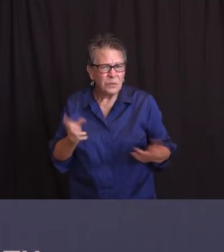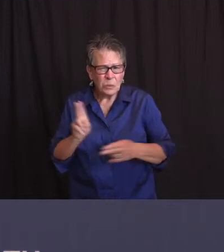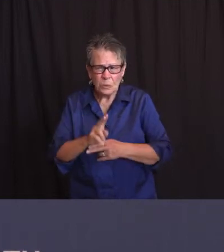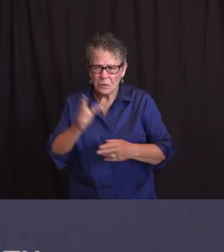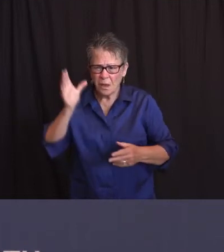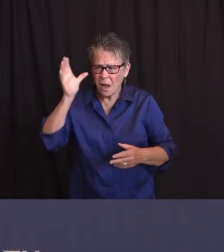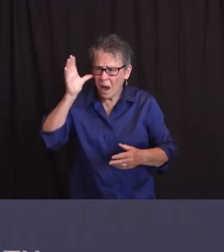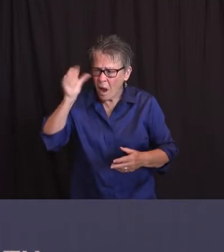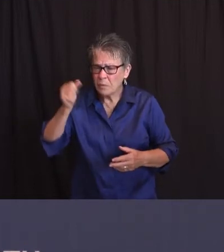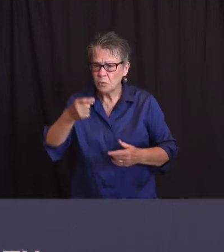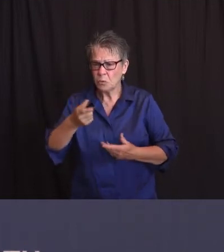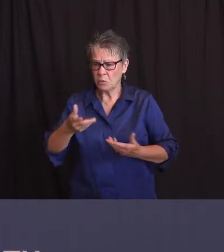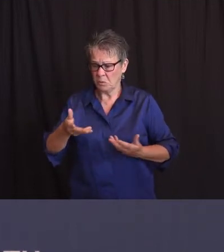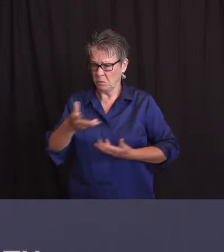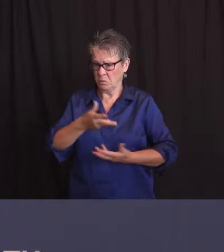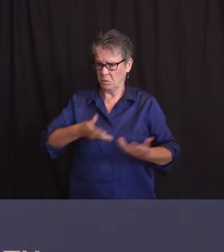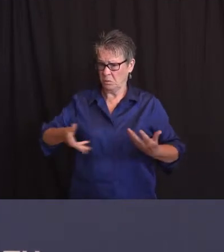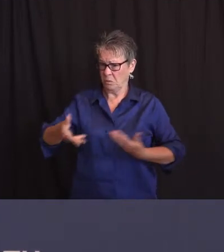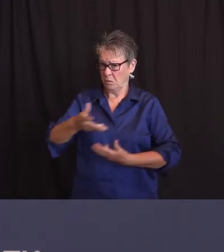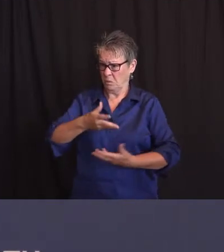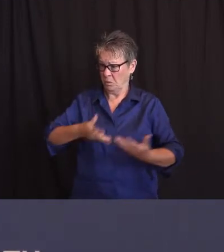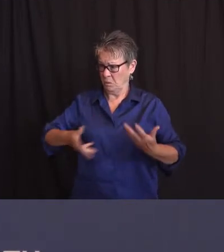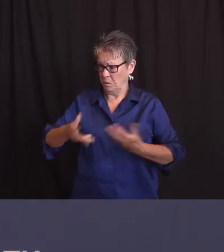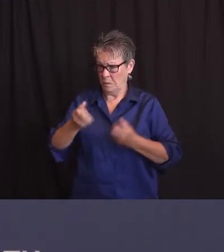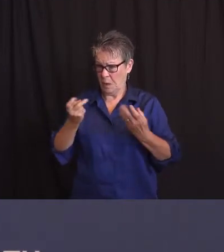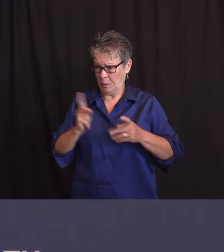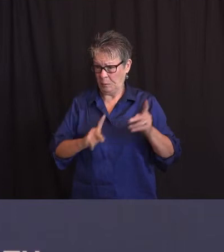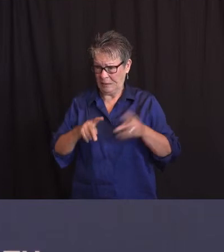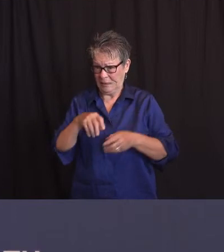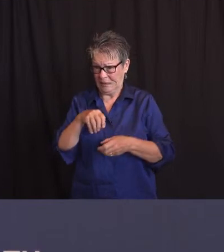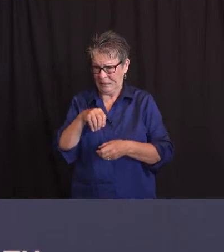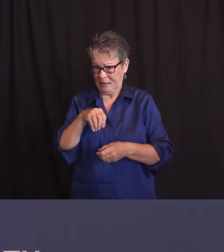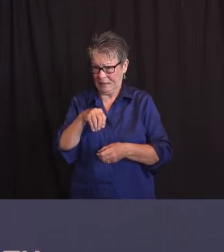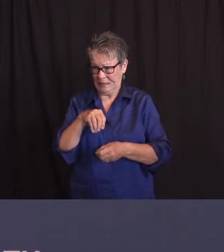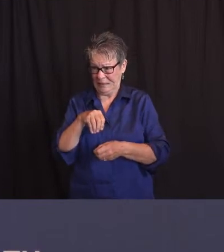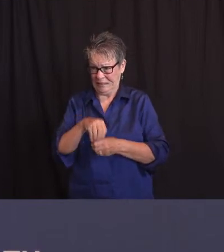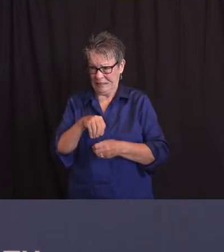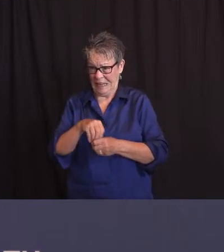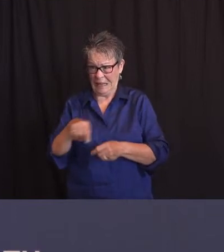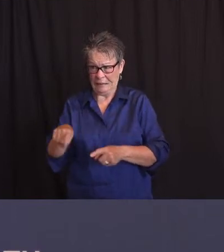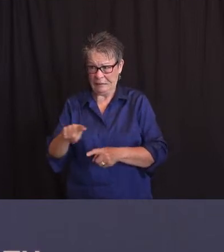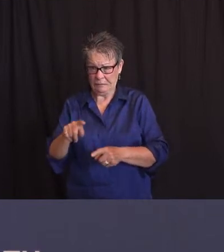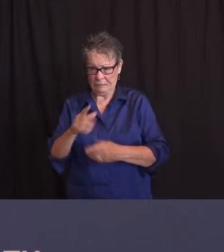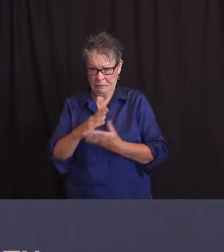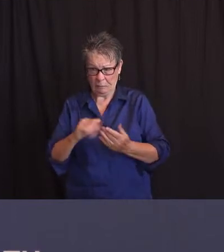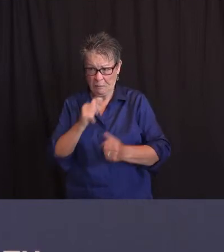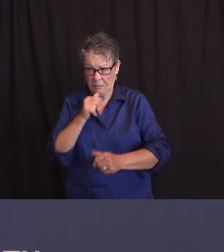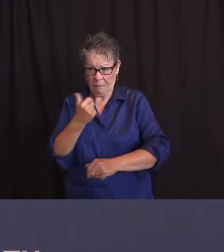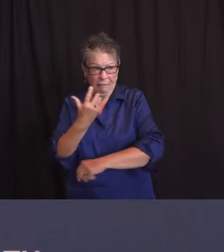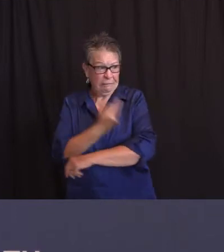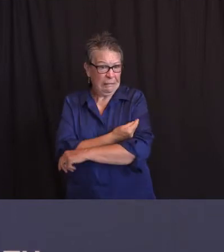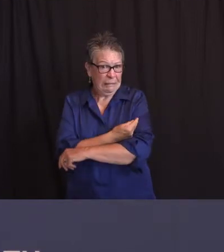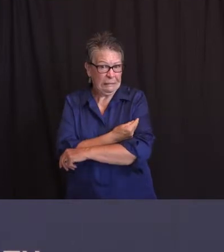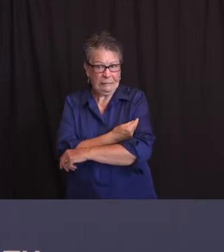indoors and you're not sure of their vaccine status. By the way, if you choose to wear a mask,